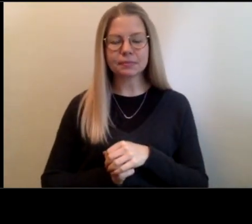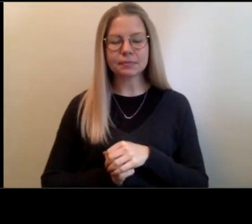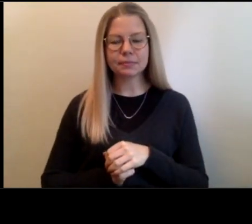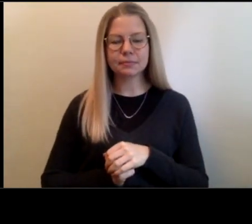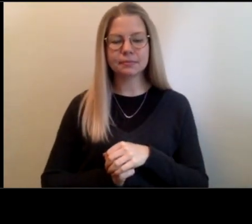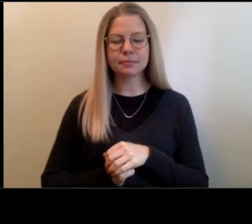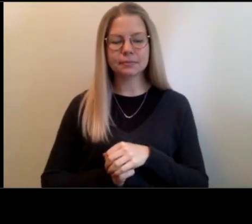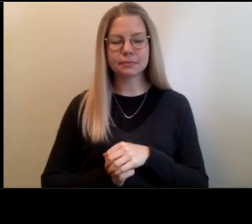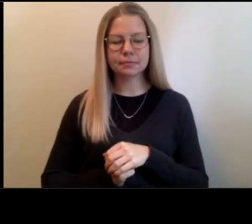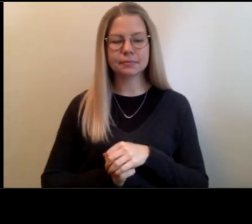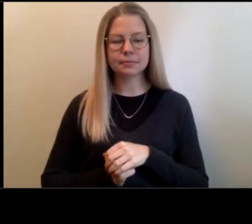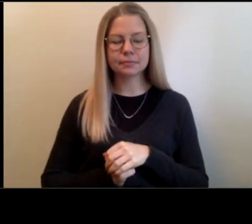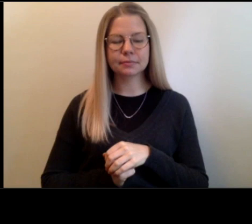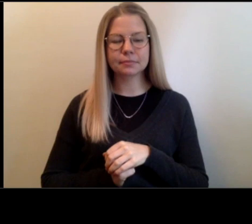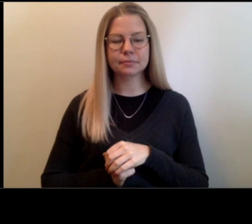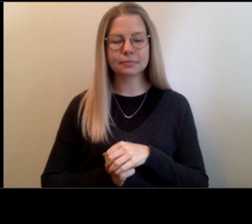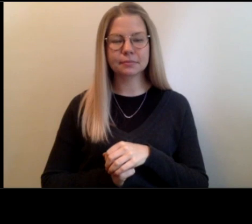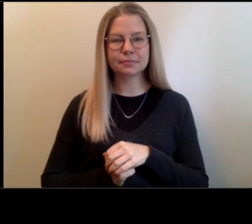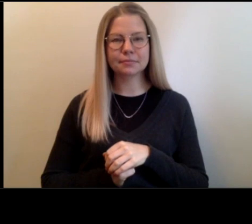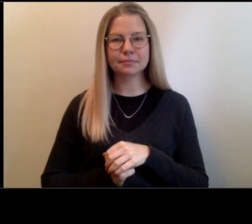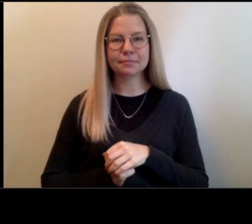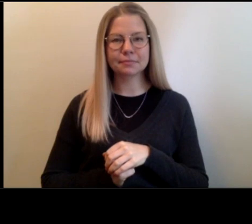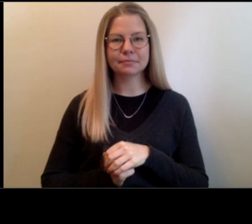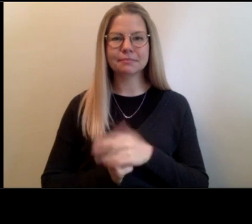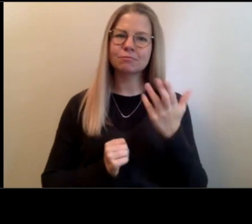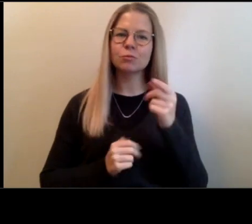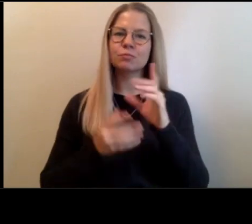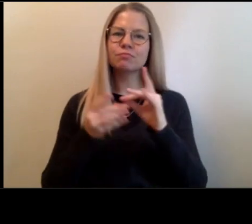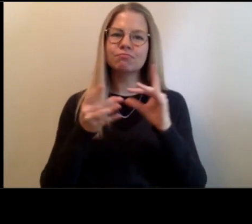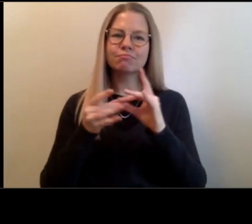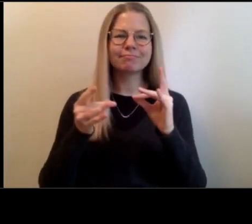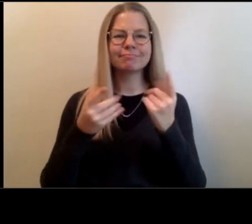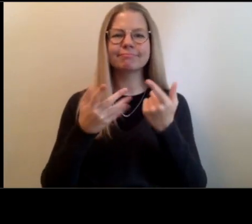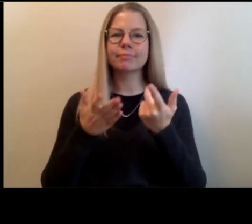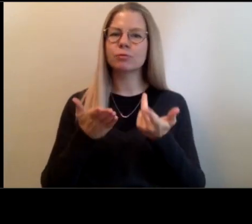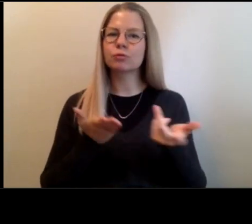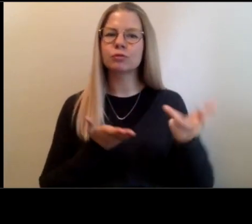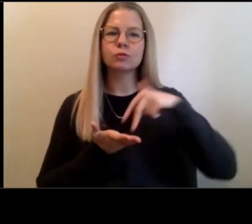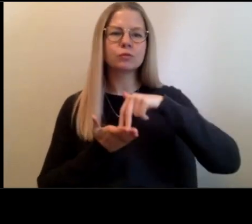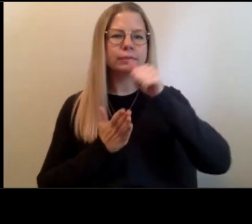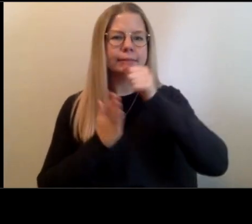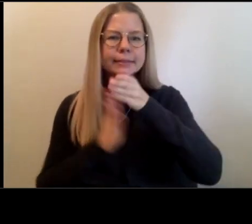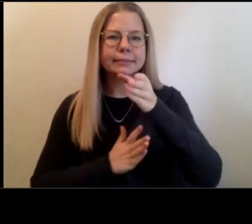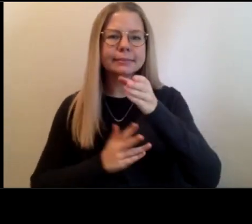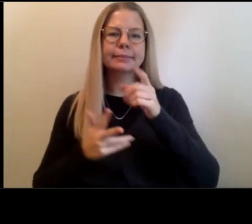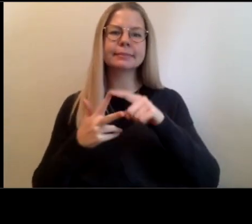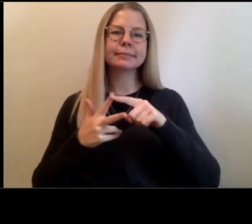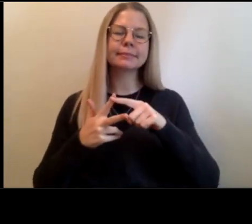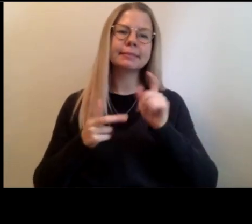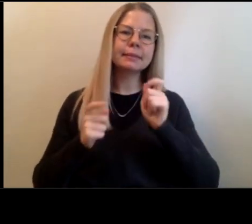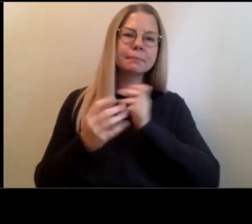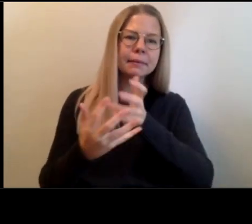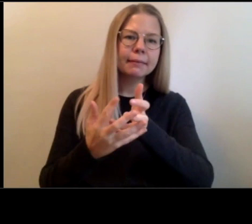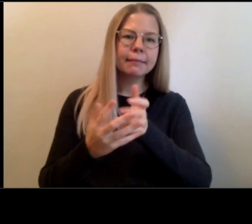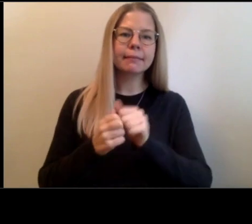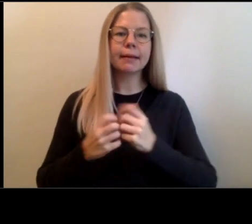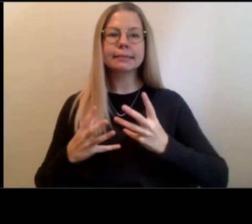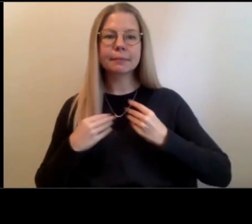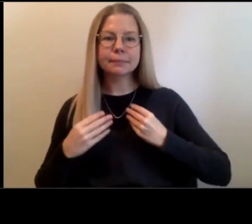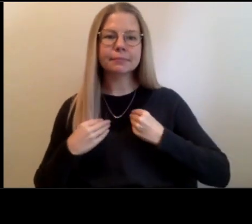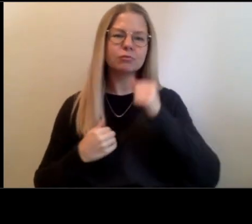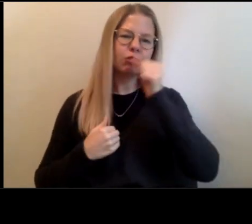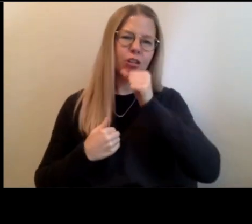you sort of addressed resiliency, adaptability, tolerance, and acceptance. Along that line of